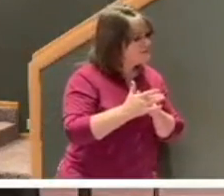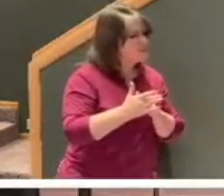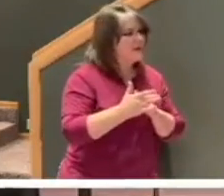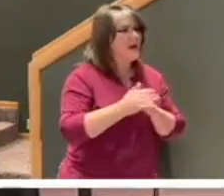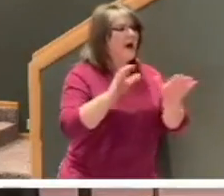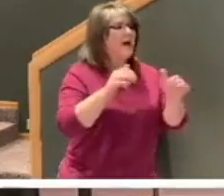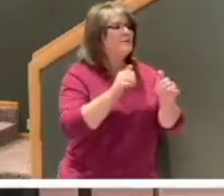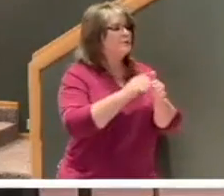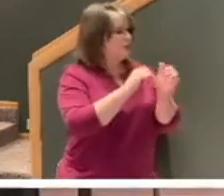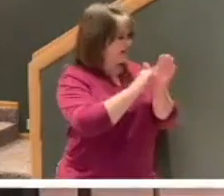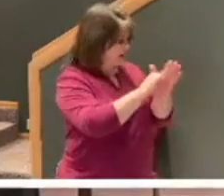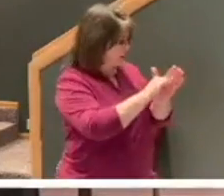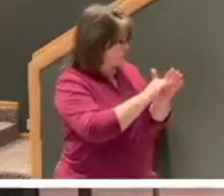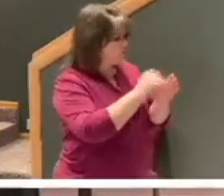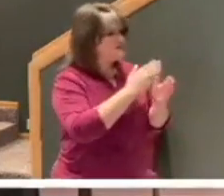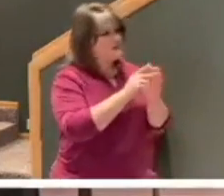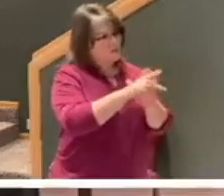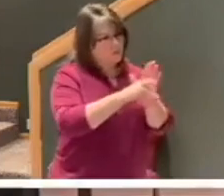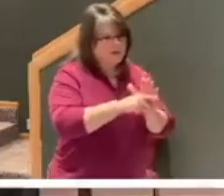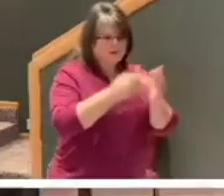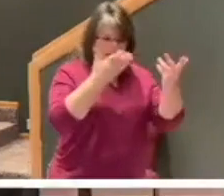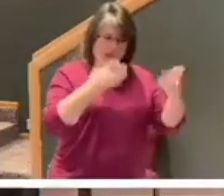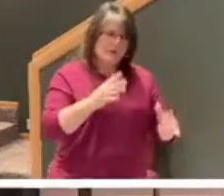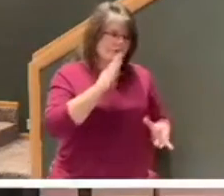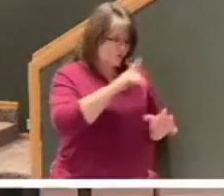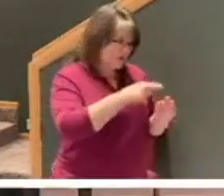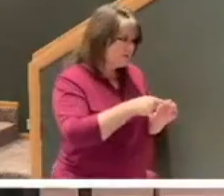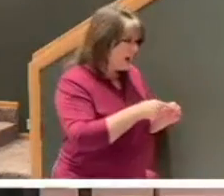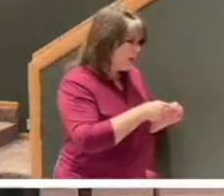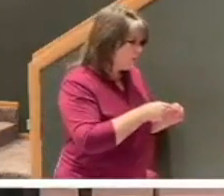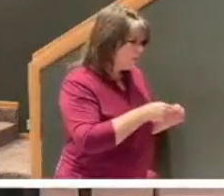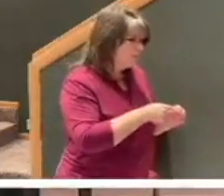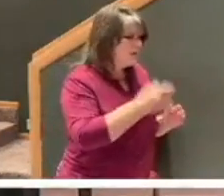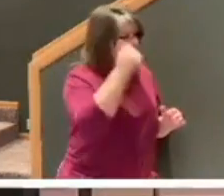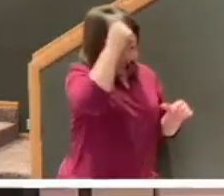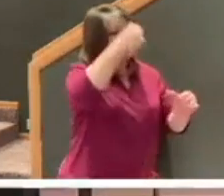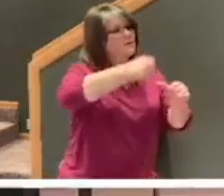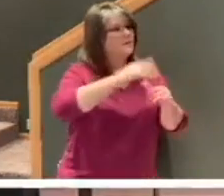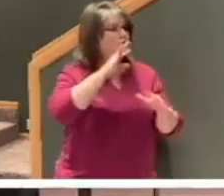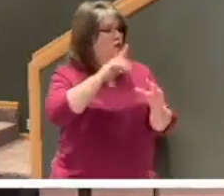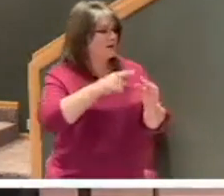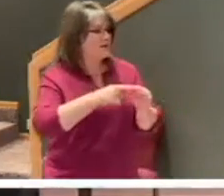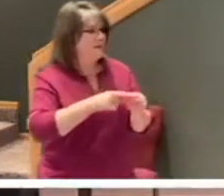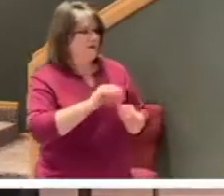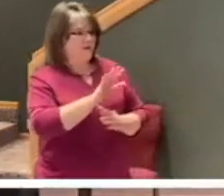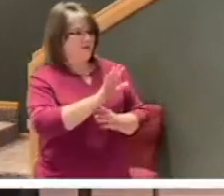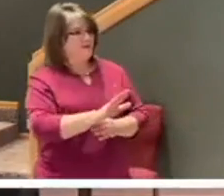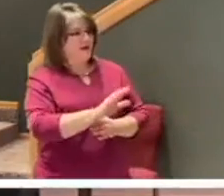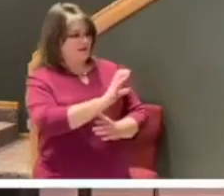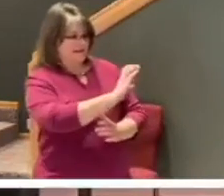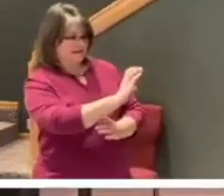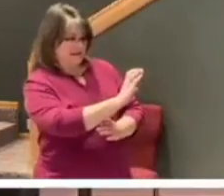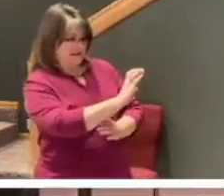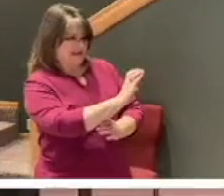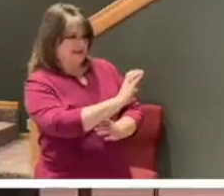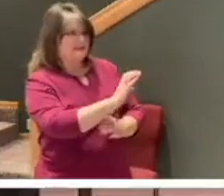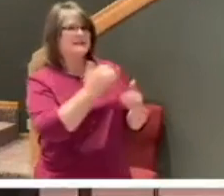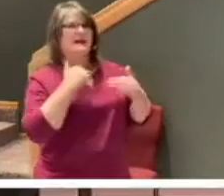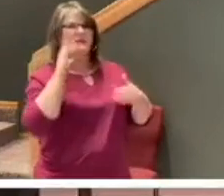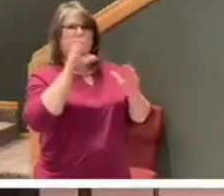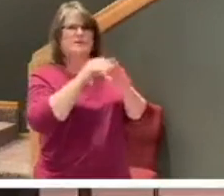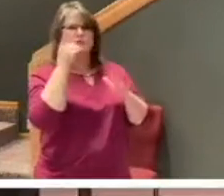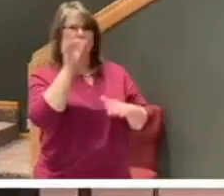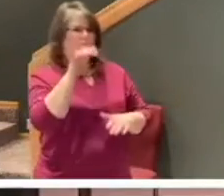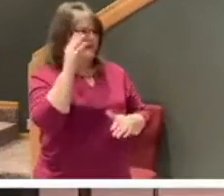do it with an illustration of some principles that I've already mentioned. If you remember, I talked about the five C's. I think I have a slide for that